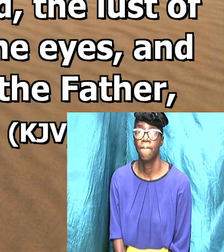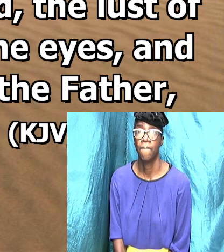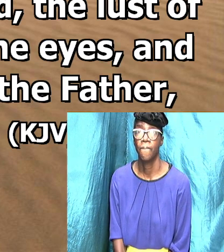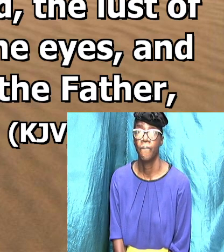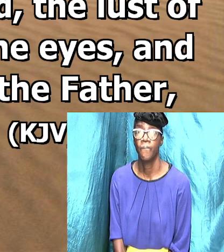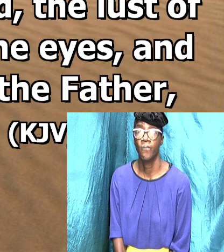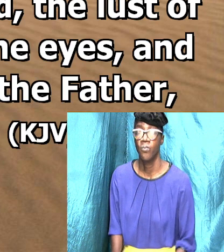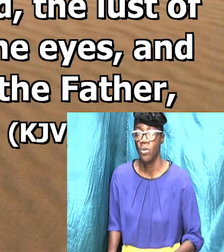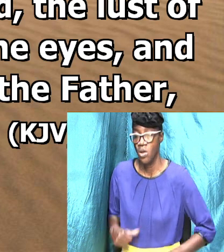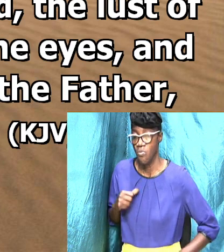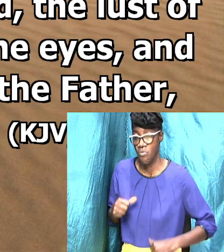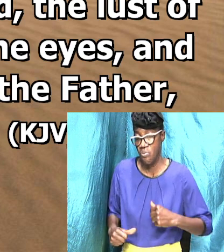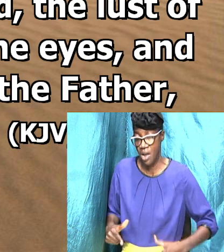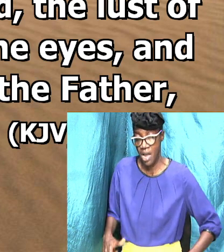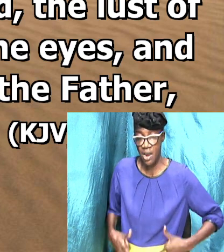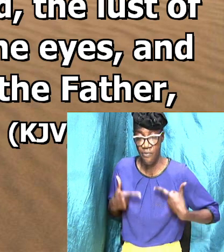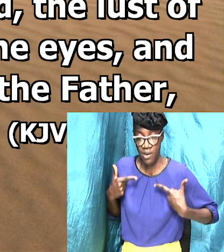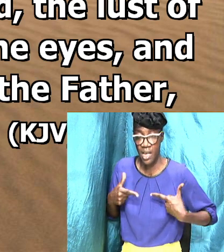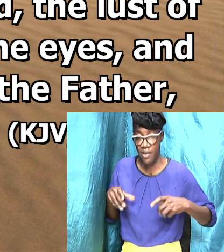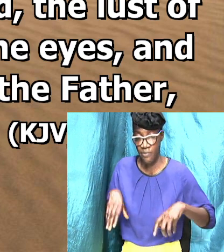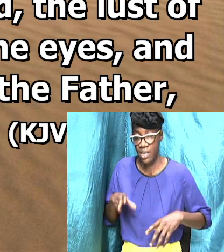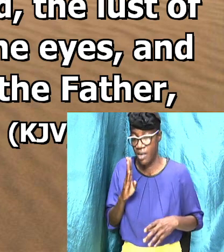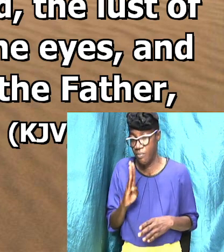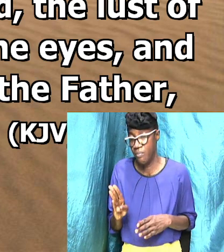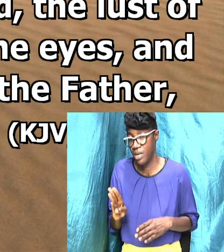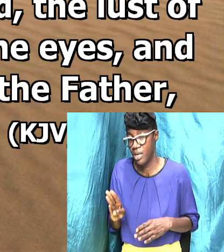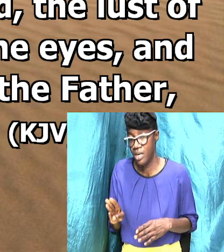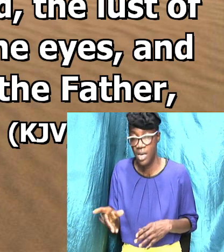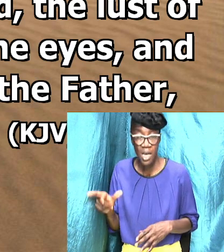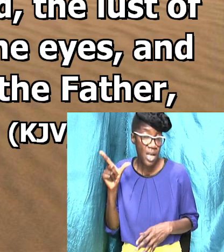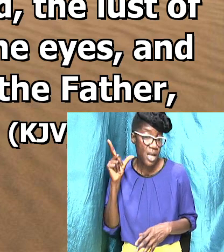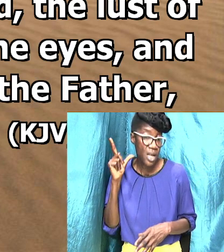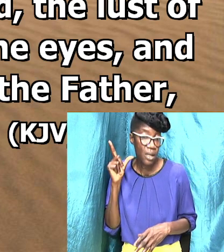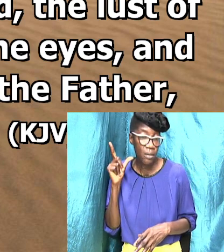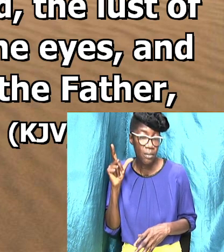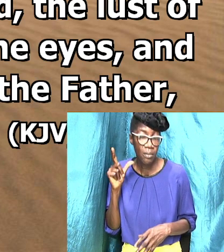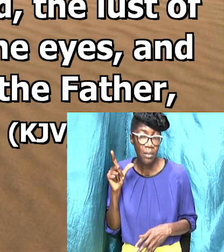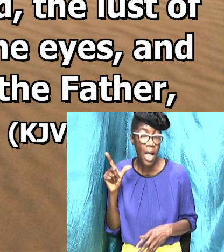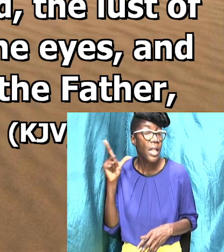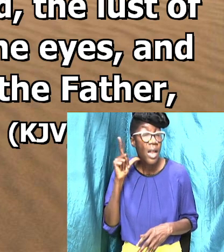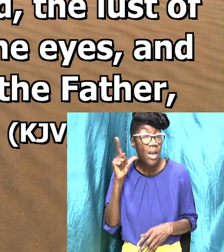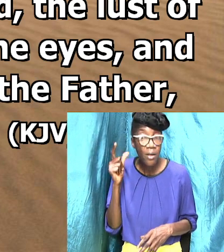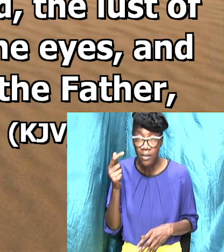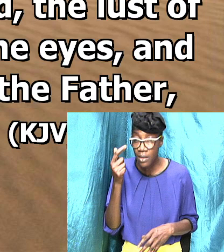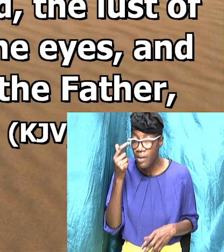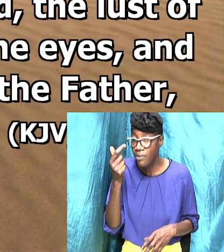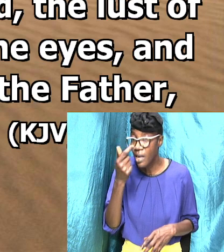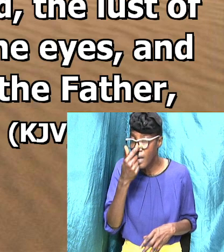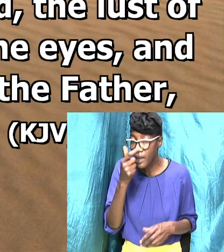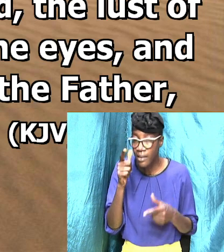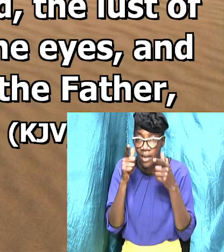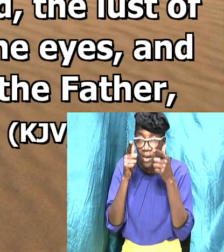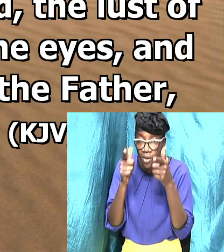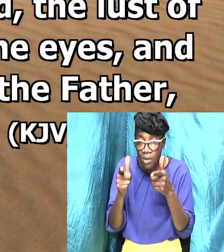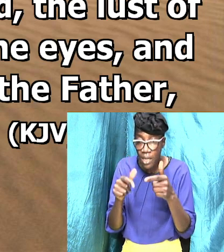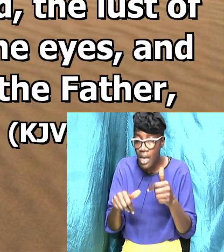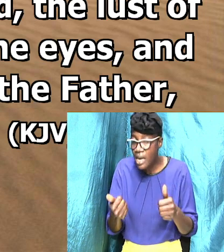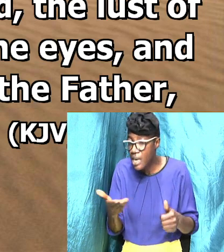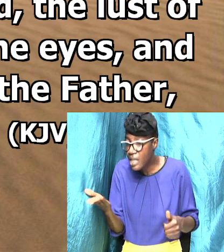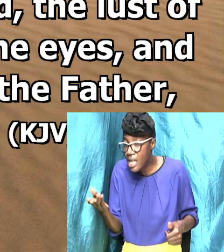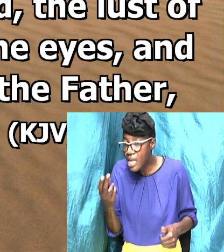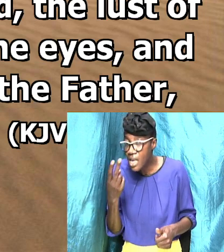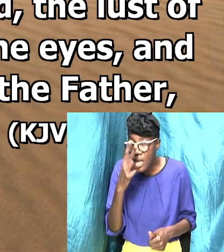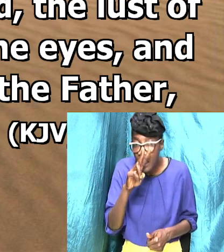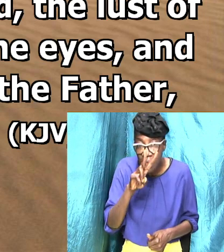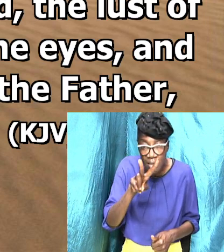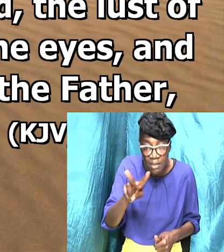The pride of life can be, the lust of the eyes can be looked at anything you